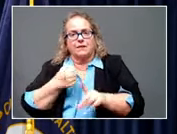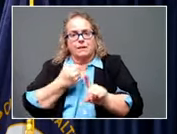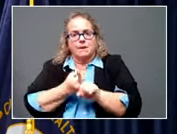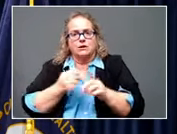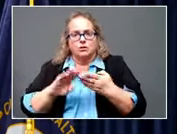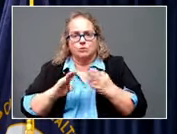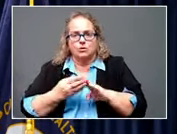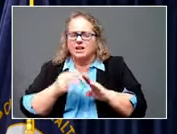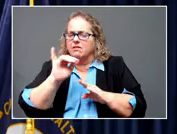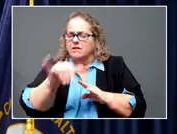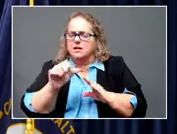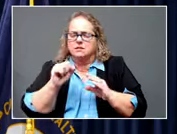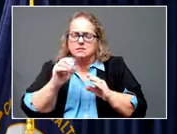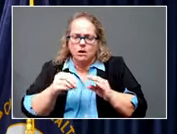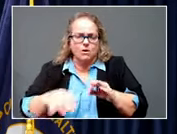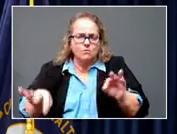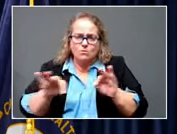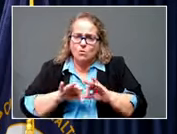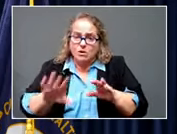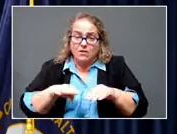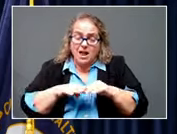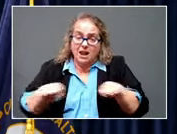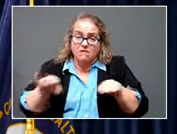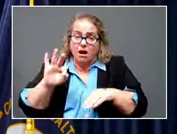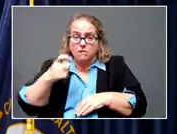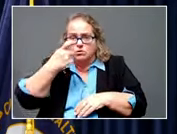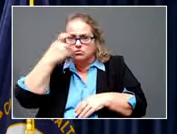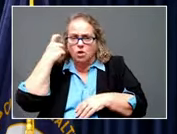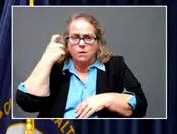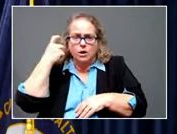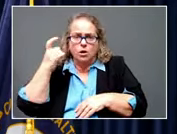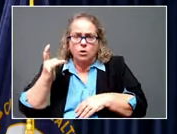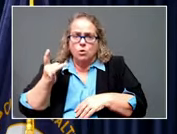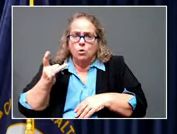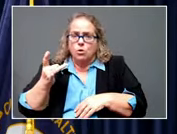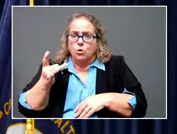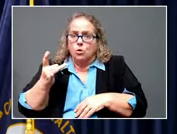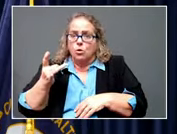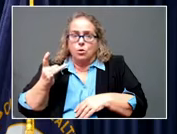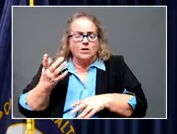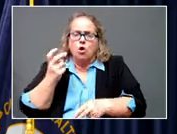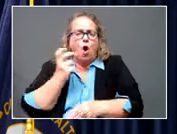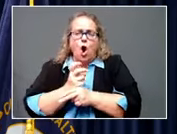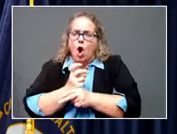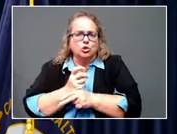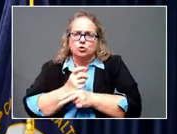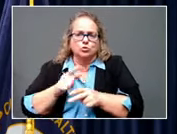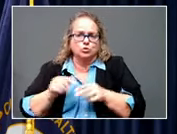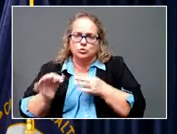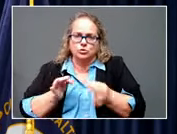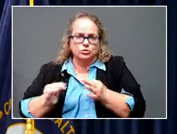important. I mean, the level of trauma is hard to describe with these